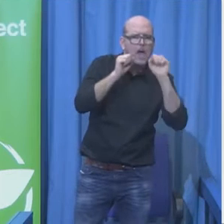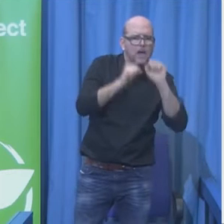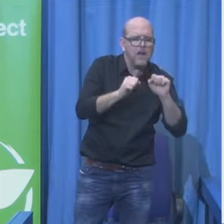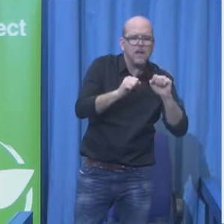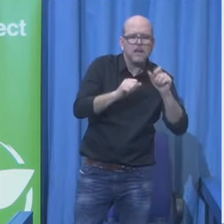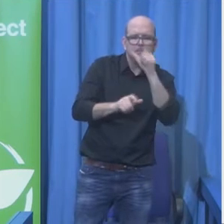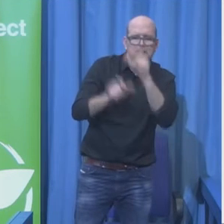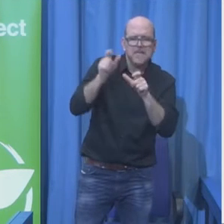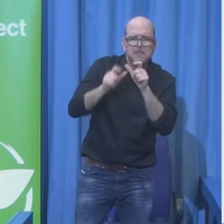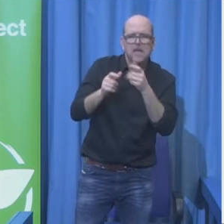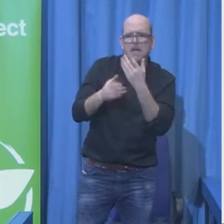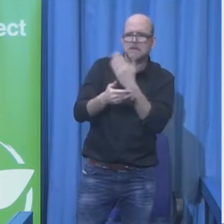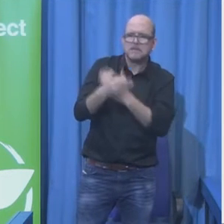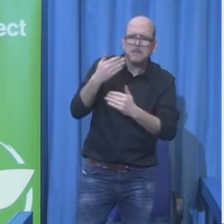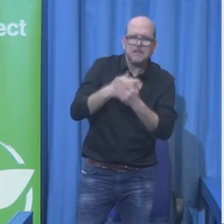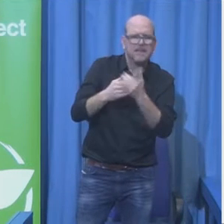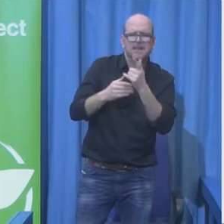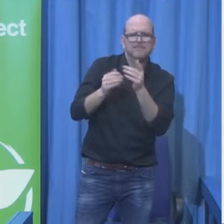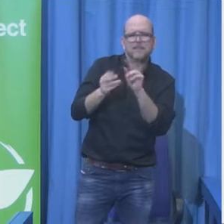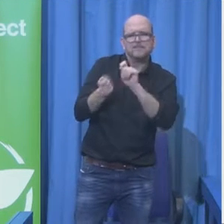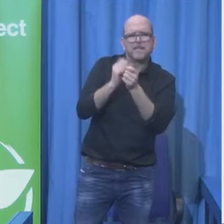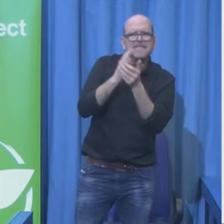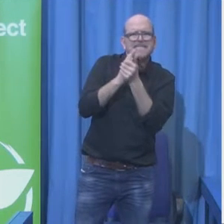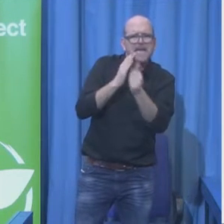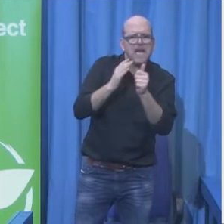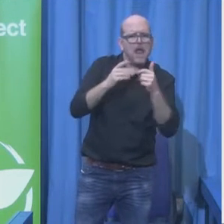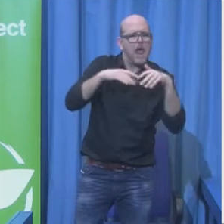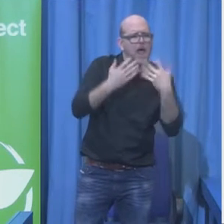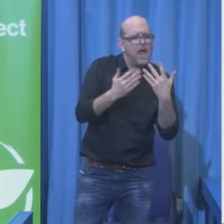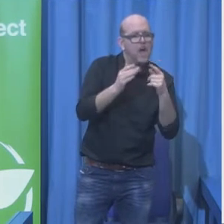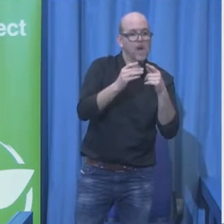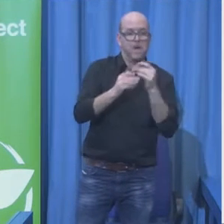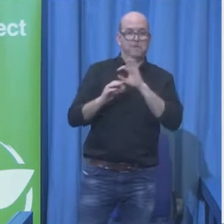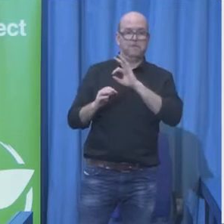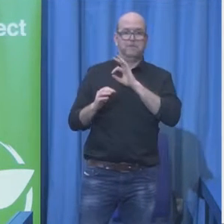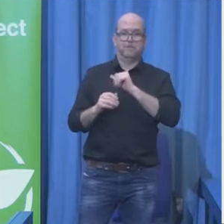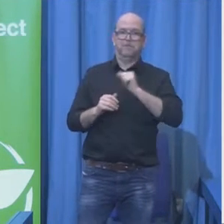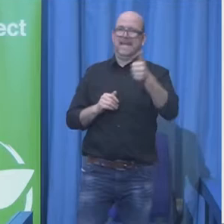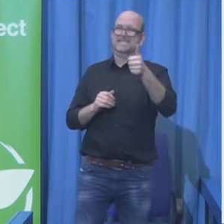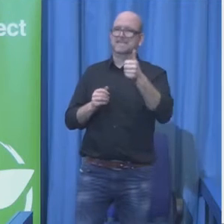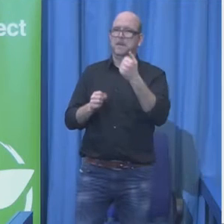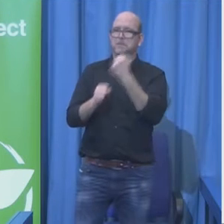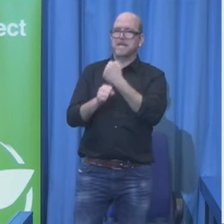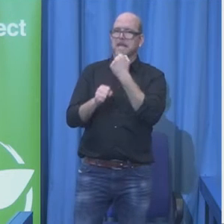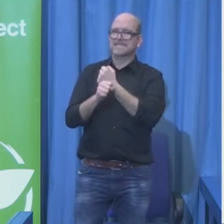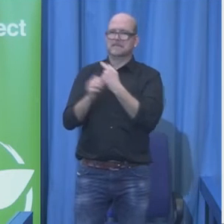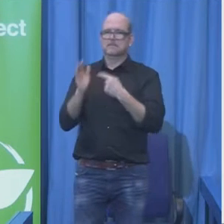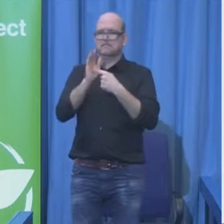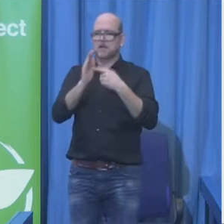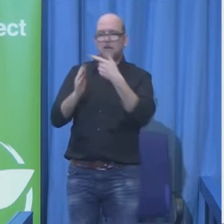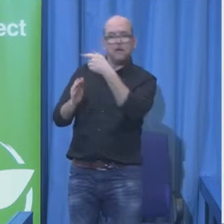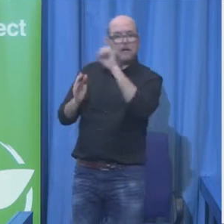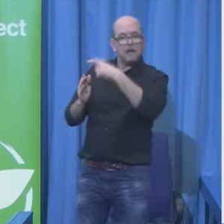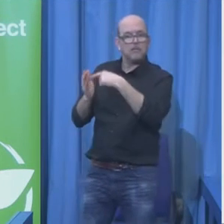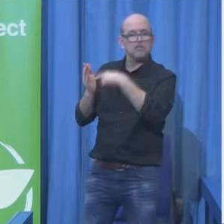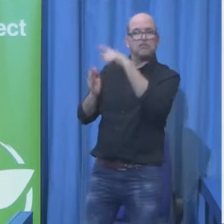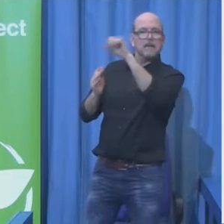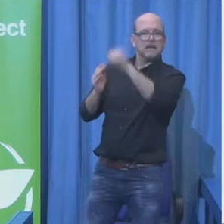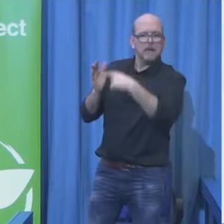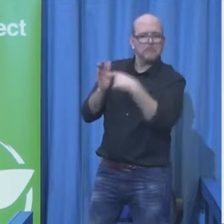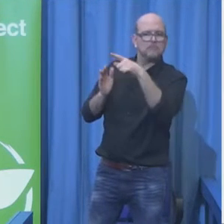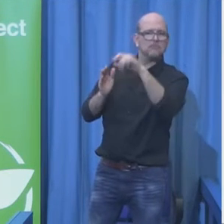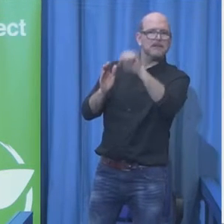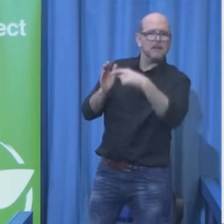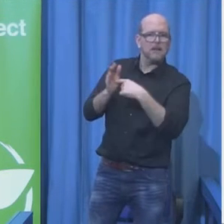good practices, studies and research, etc. The second track consists of mainstreaming